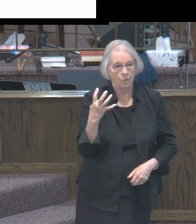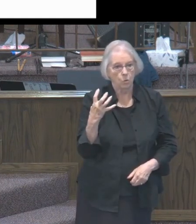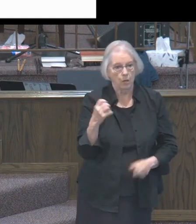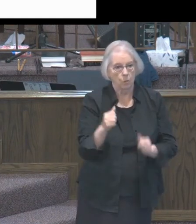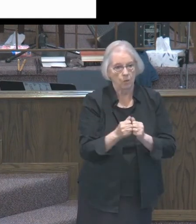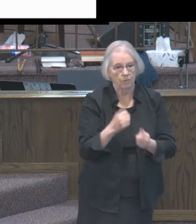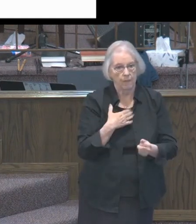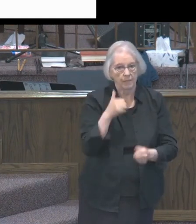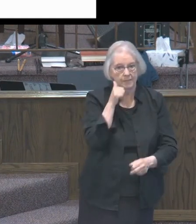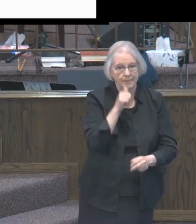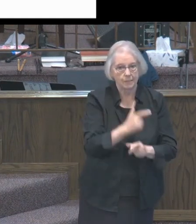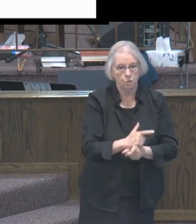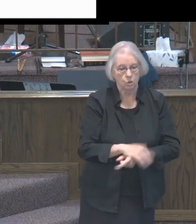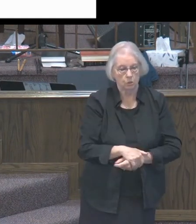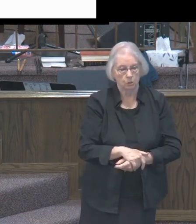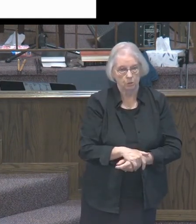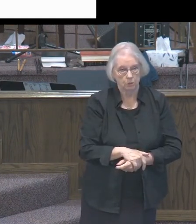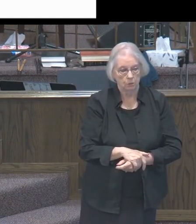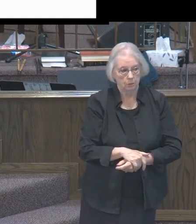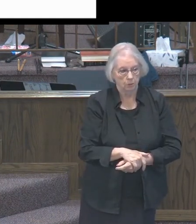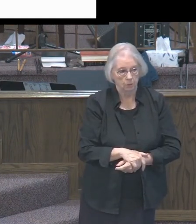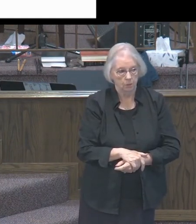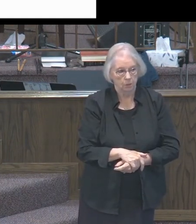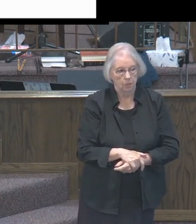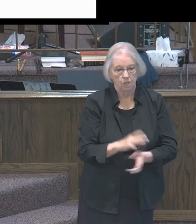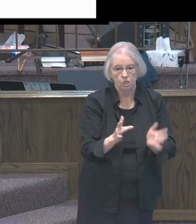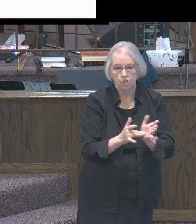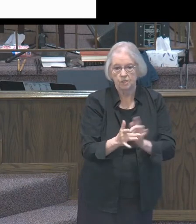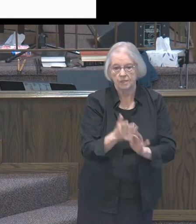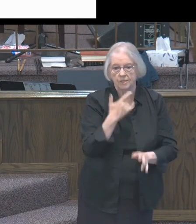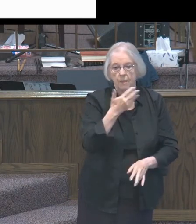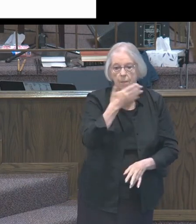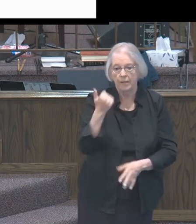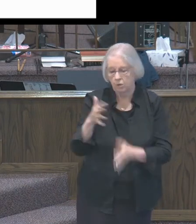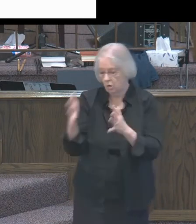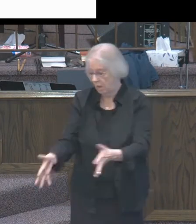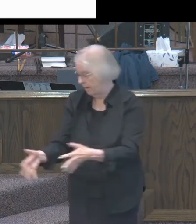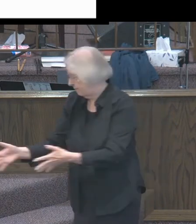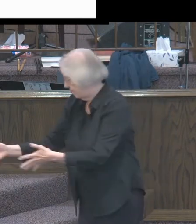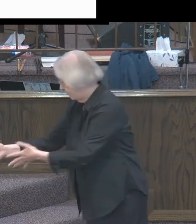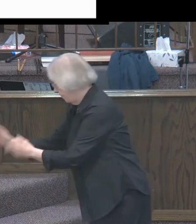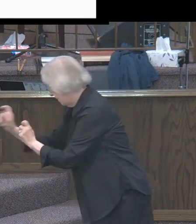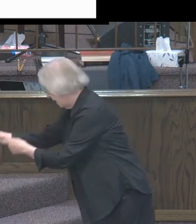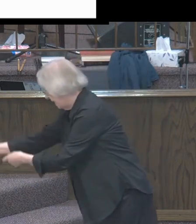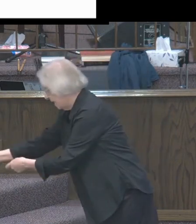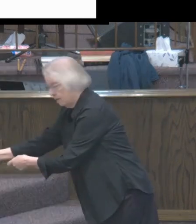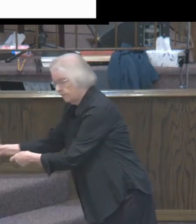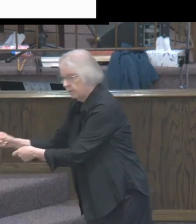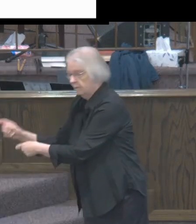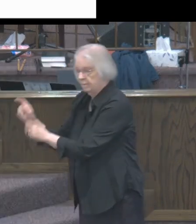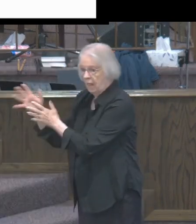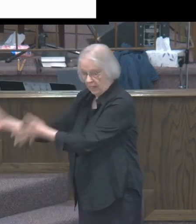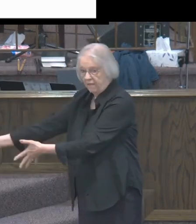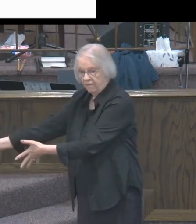In their day, it would be, leave your lamb with the priest. Say, I'll be back in a bit.